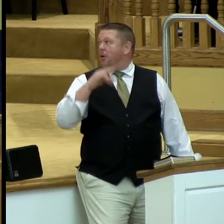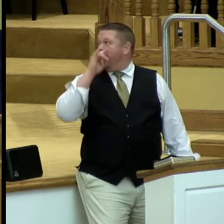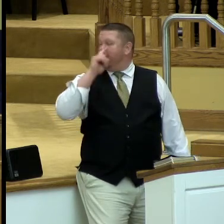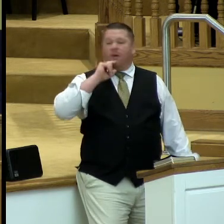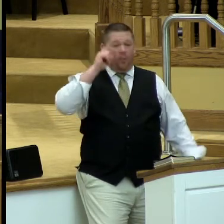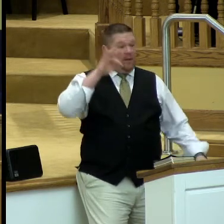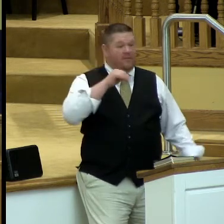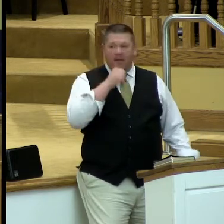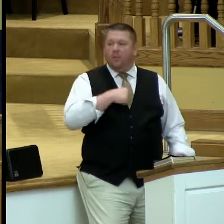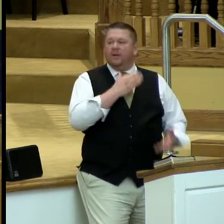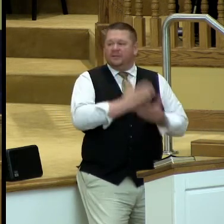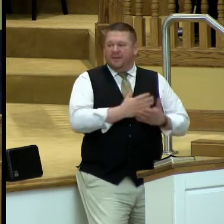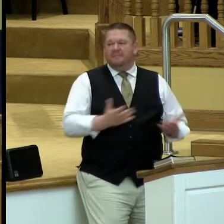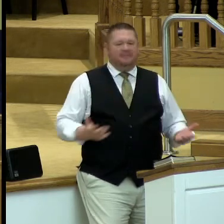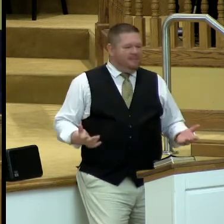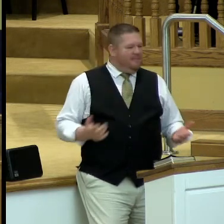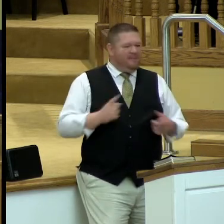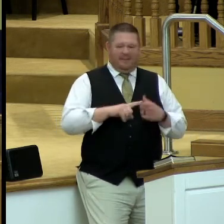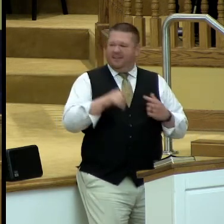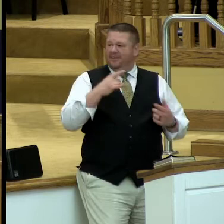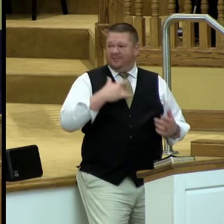Or the kids are awake. If not, we starving.